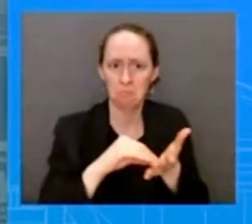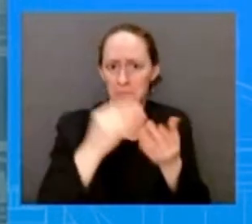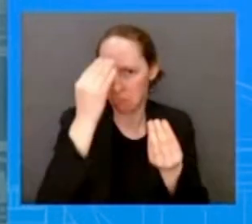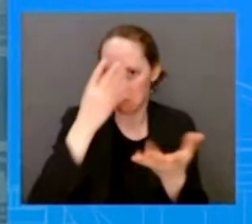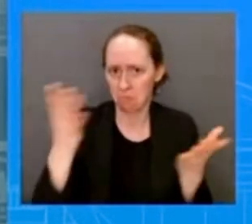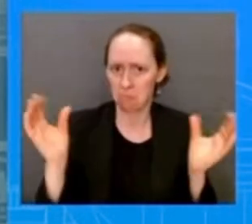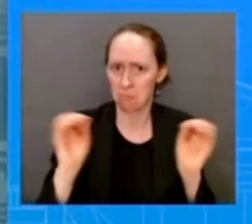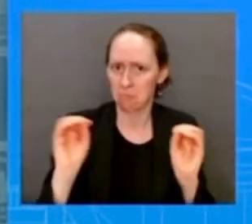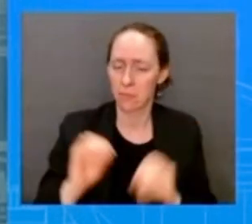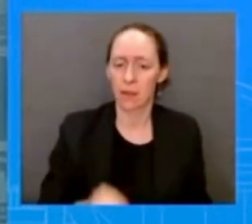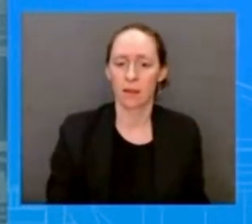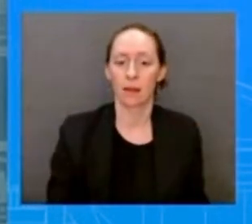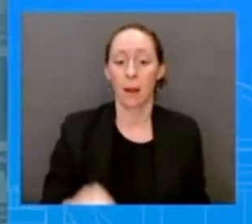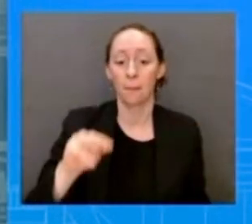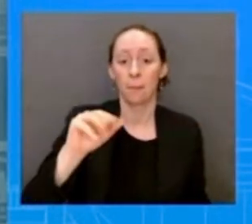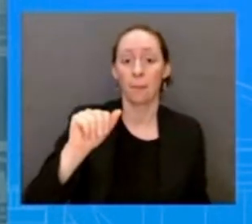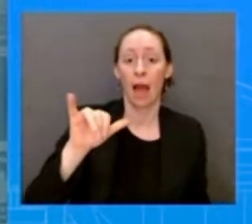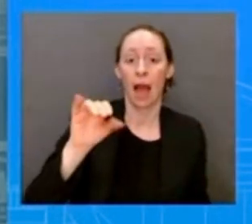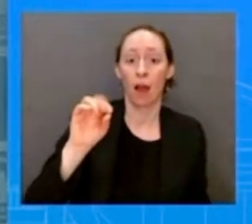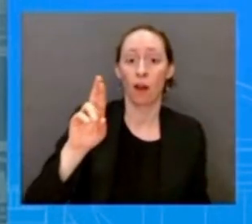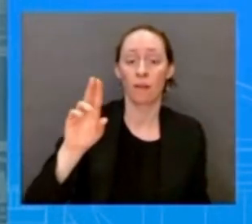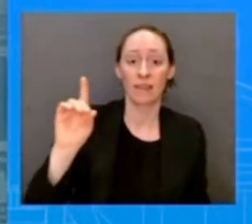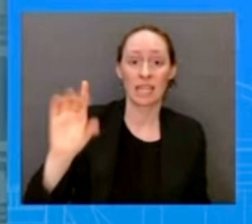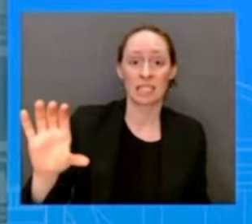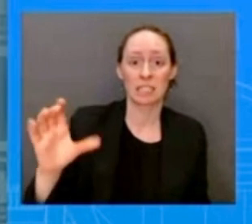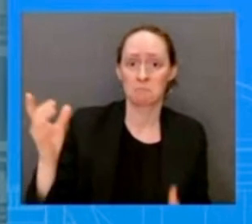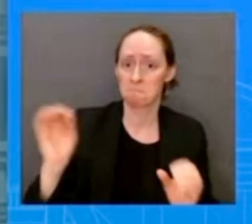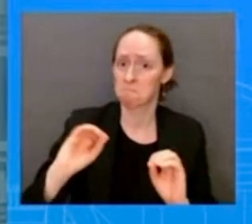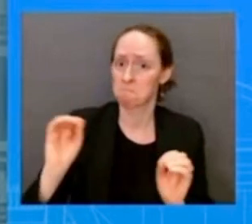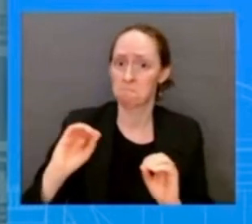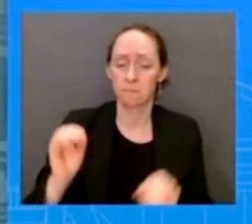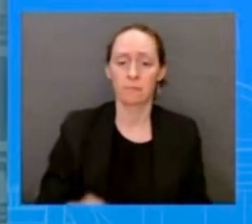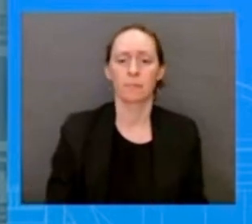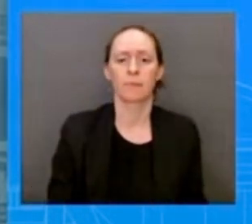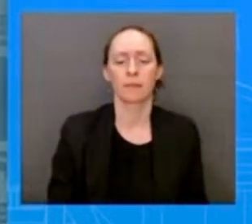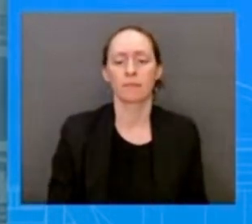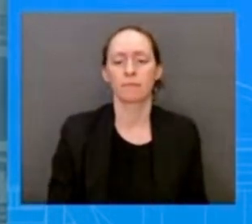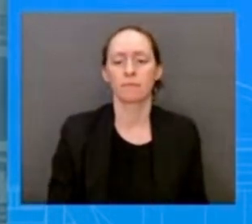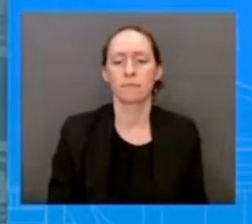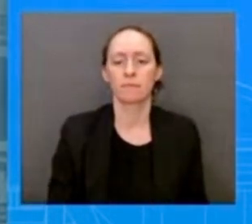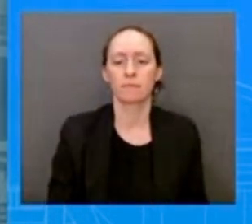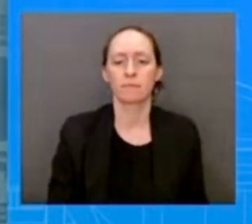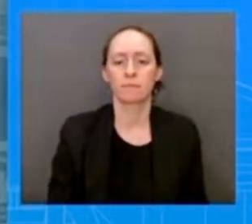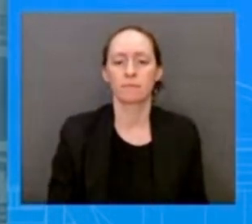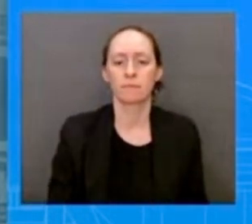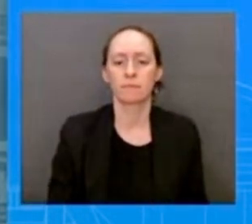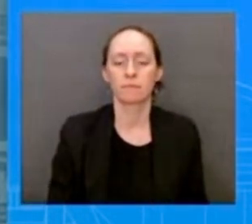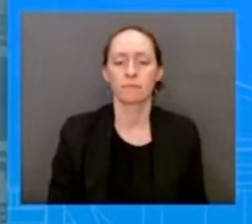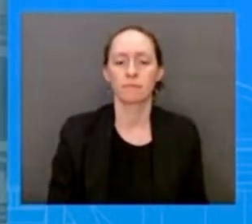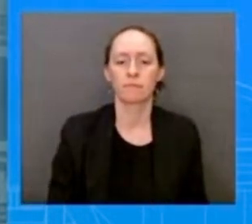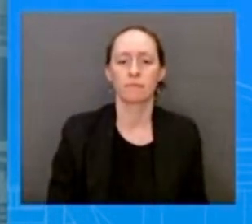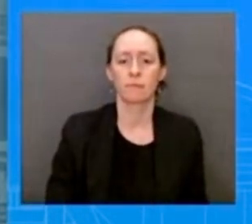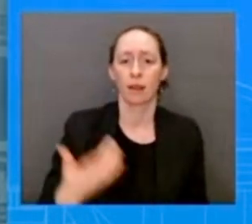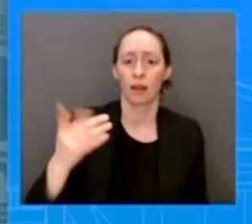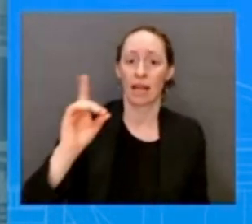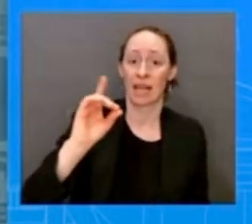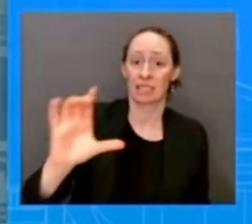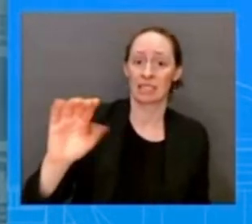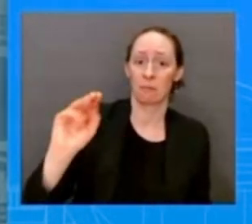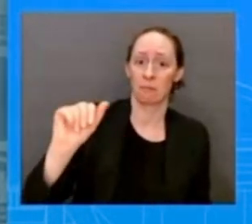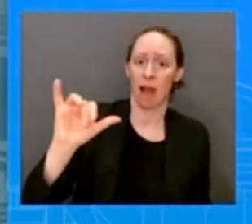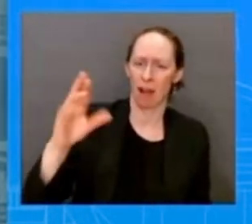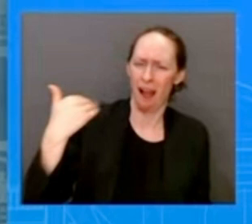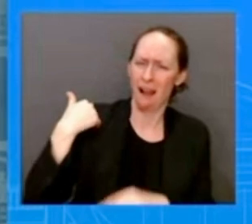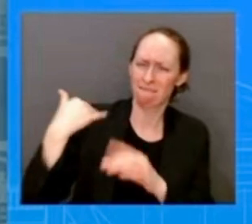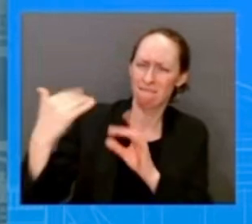she's the mayor of D.C., so we have a close connection with her. Our team here speaks to her often.